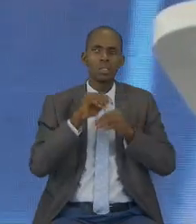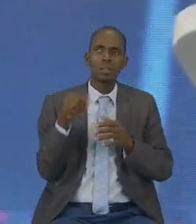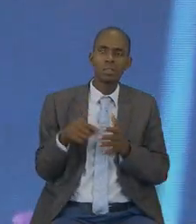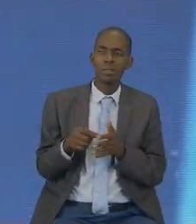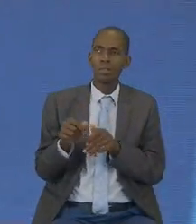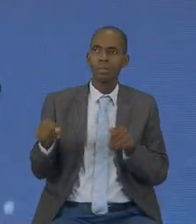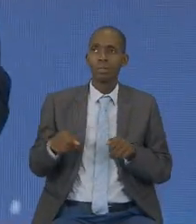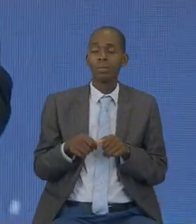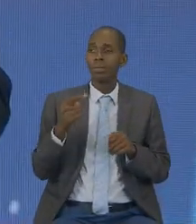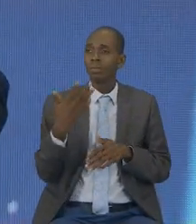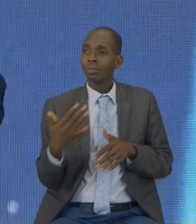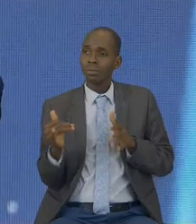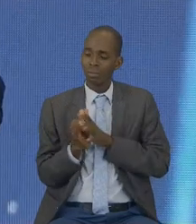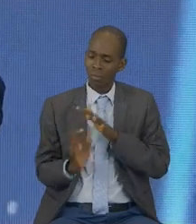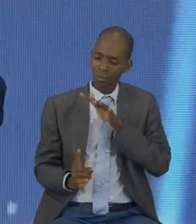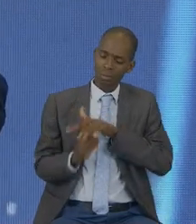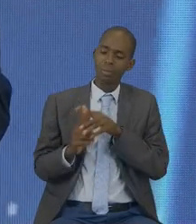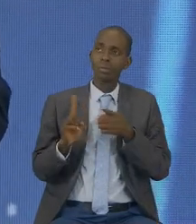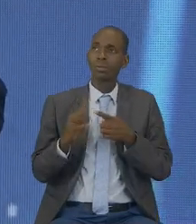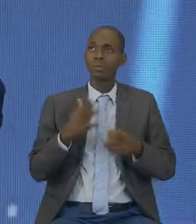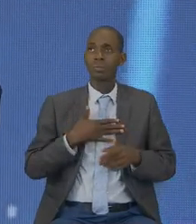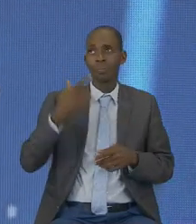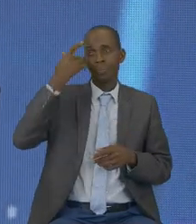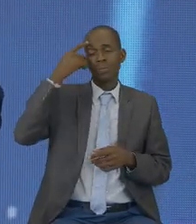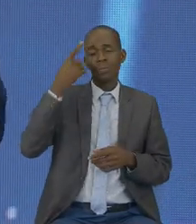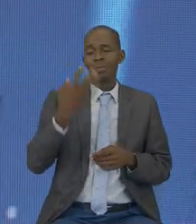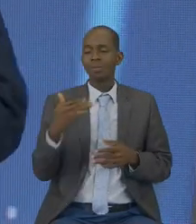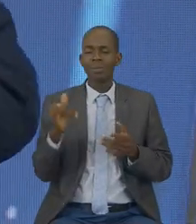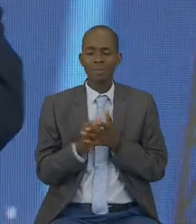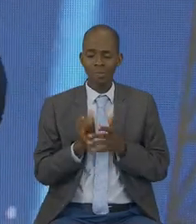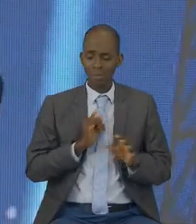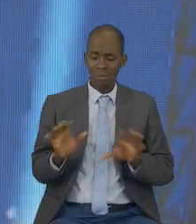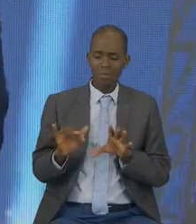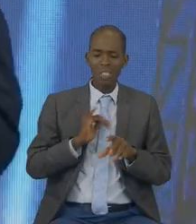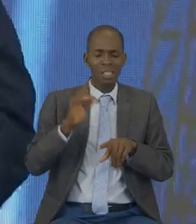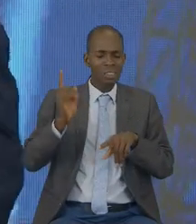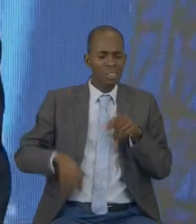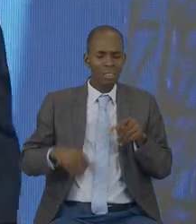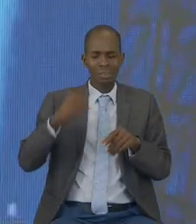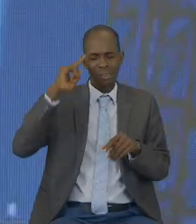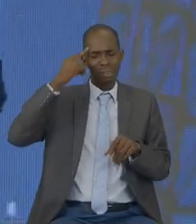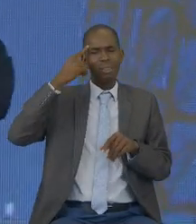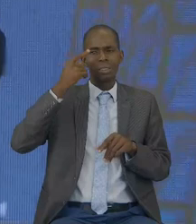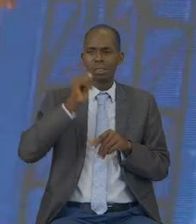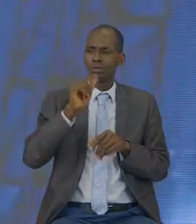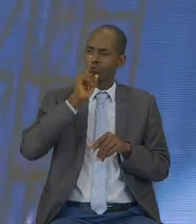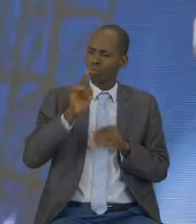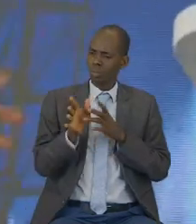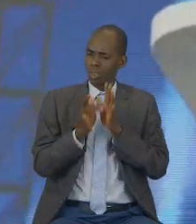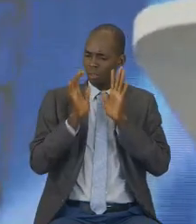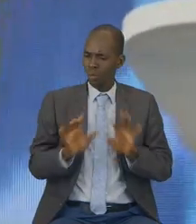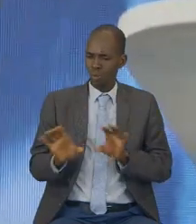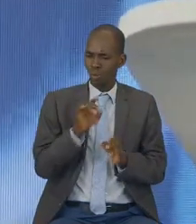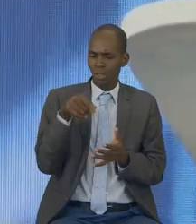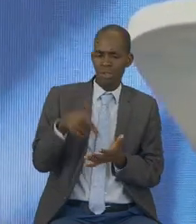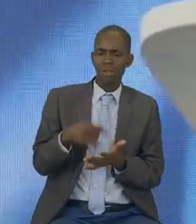my mind and the things I do, I cannot imagine a real child of God doing this. And